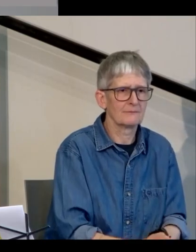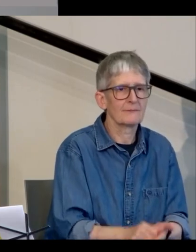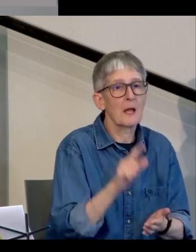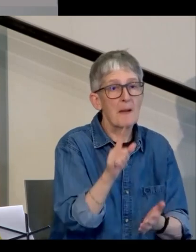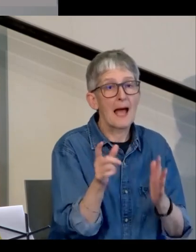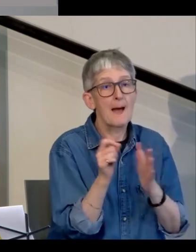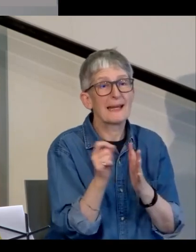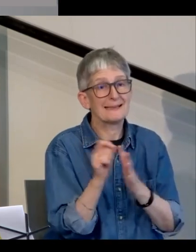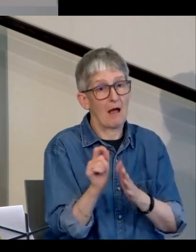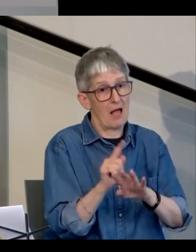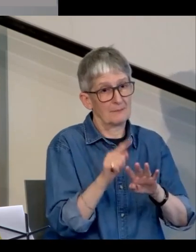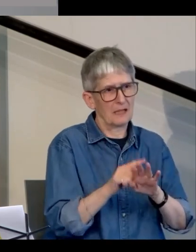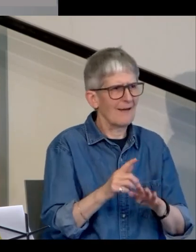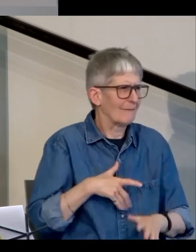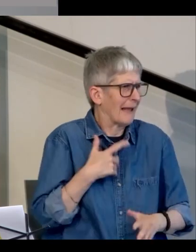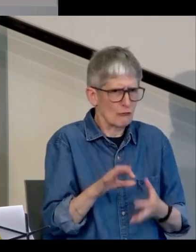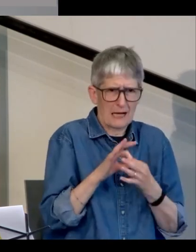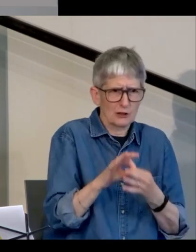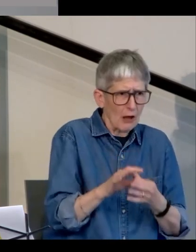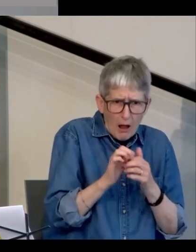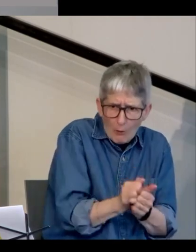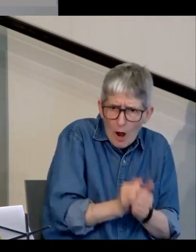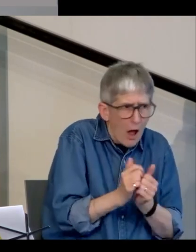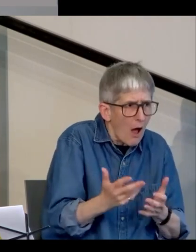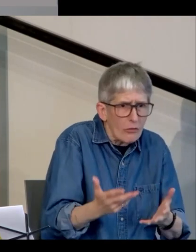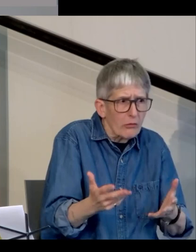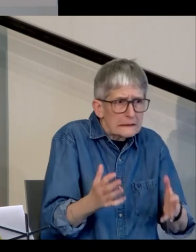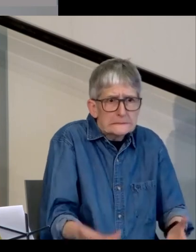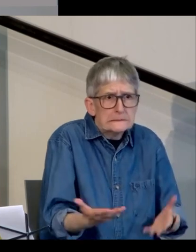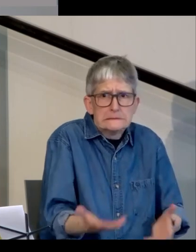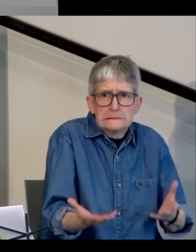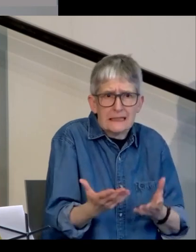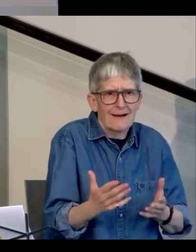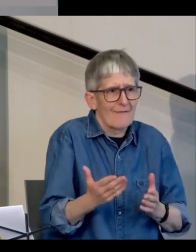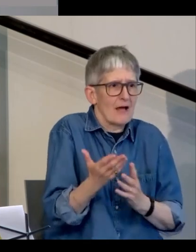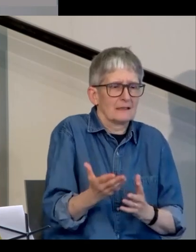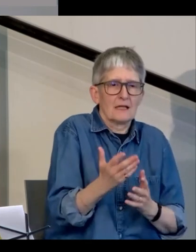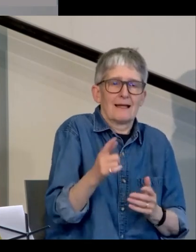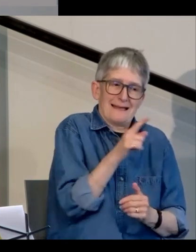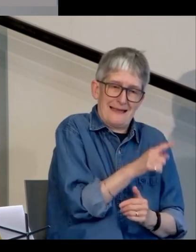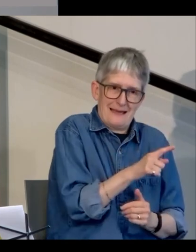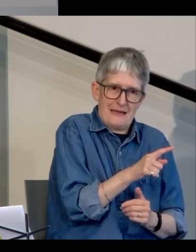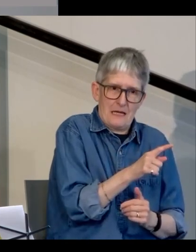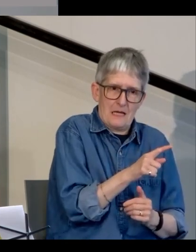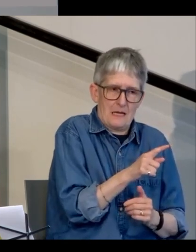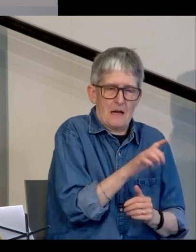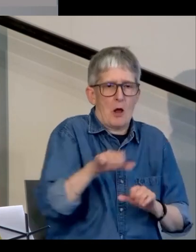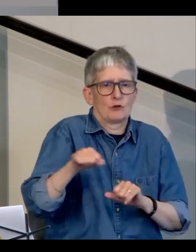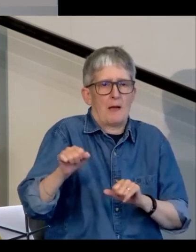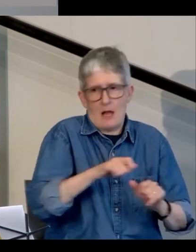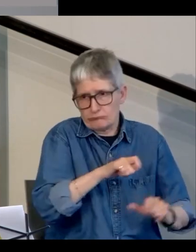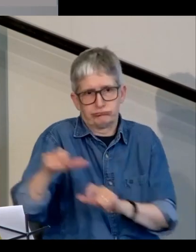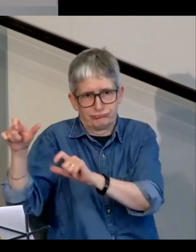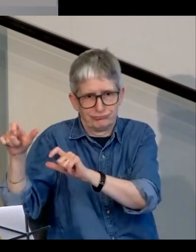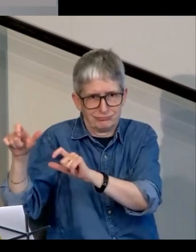But Peter felt the relationship was worth pursuing and investing in. So he would come up on his